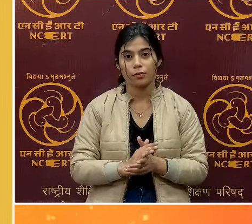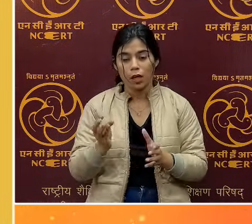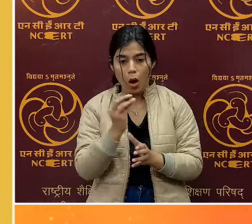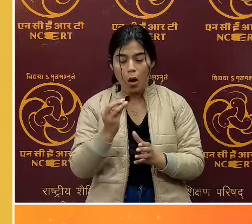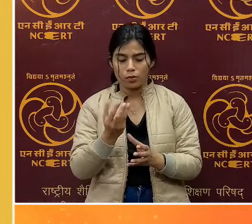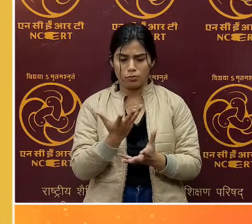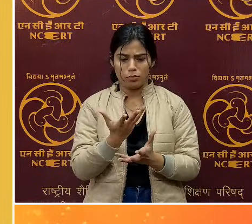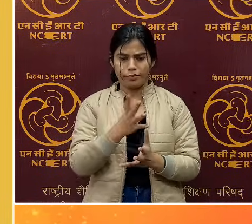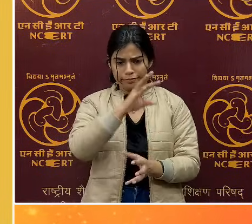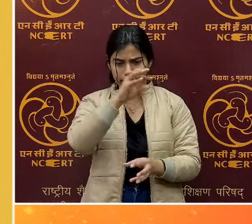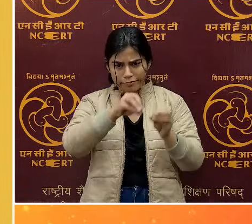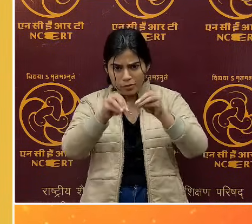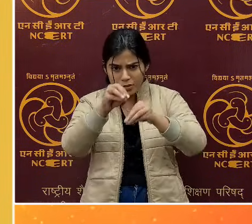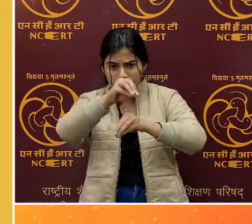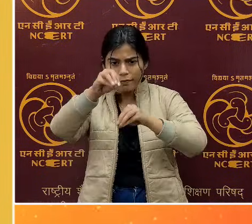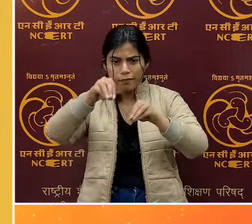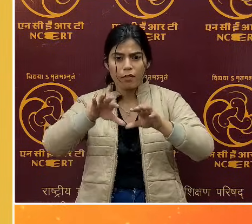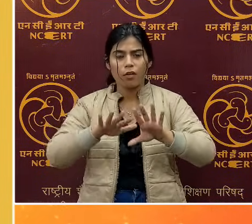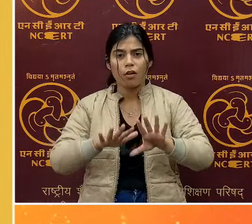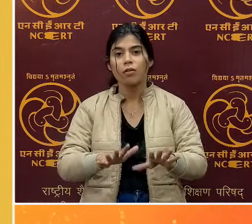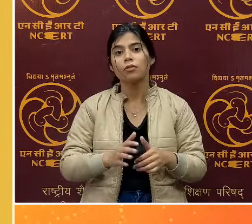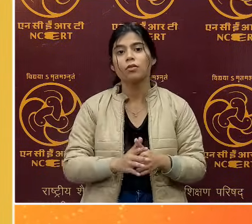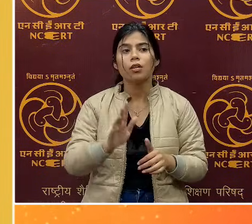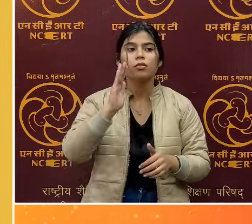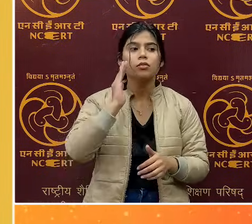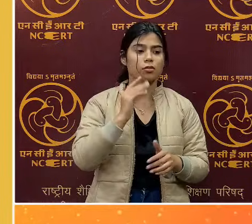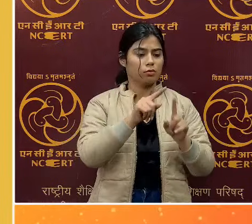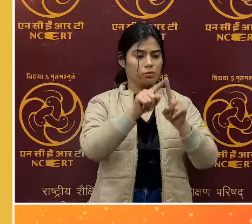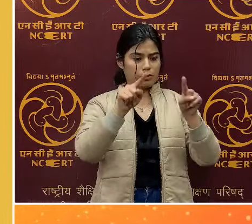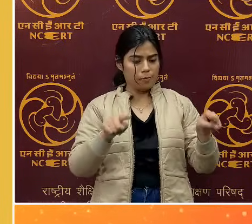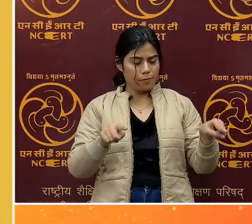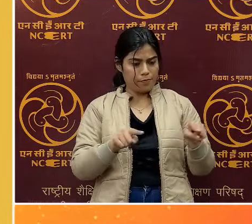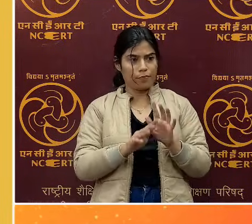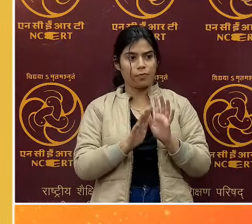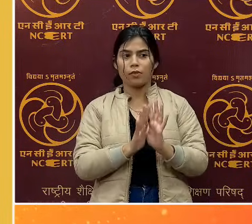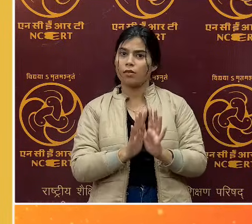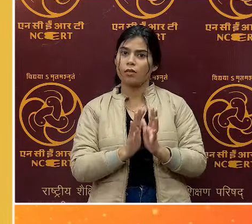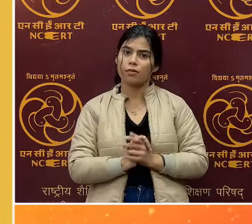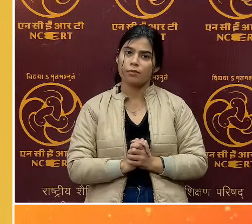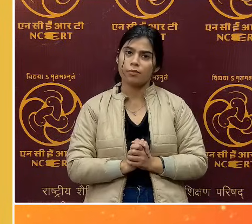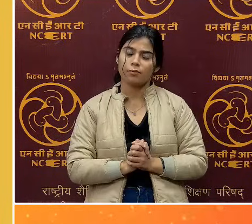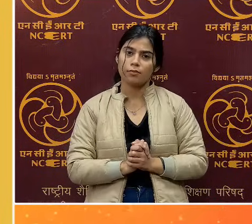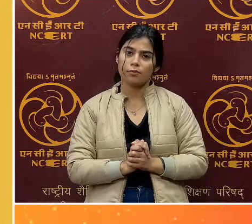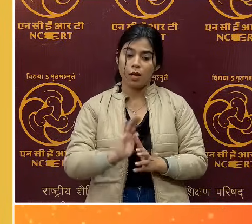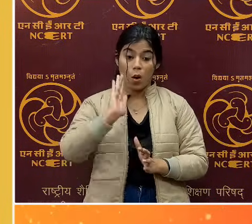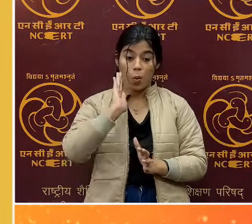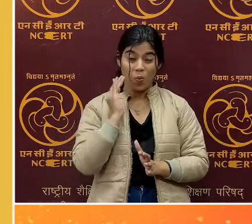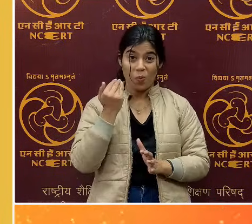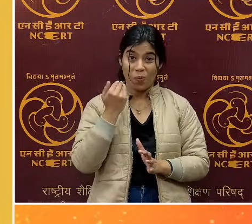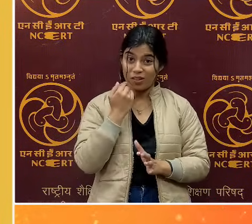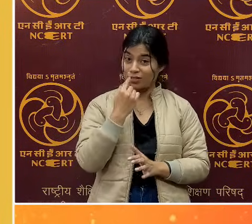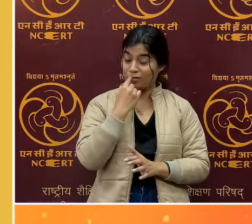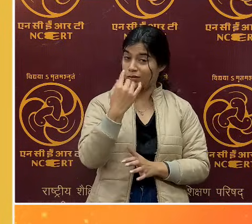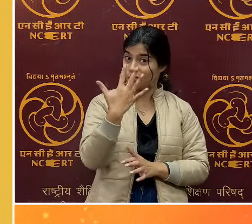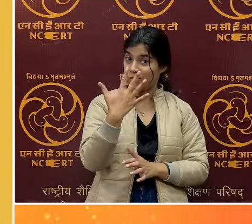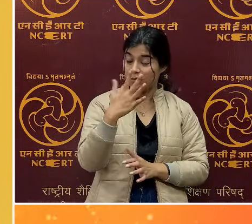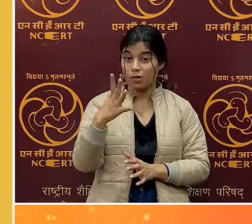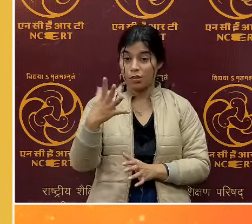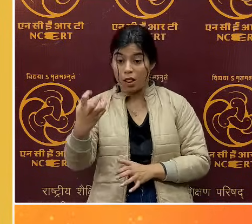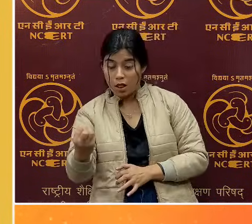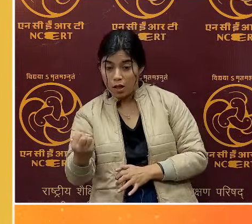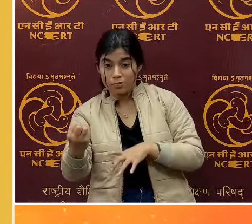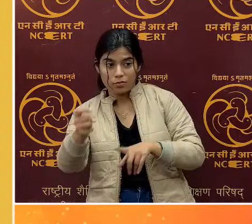it, and when you see, just now we have discussed that when the mirrors are kept at